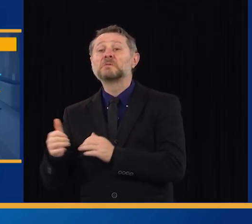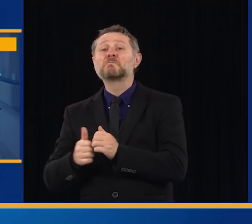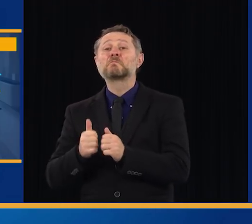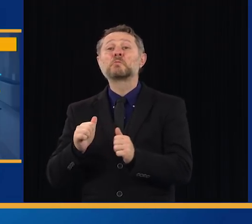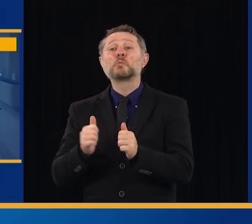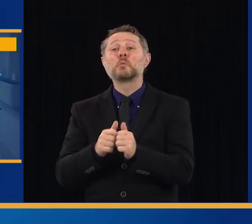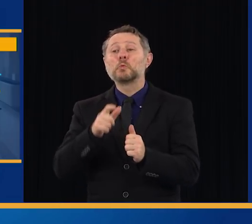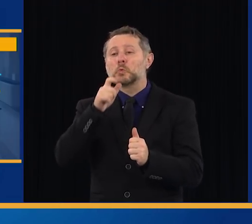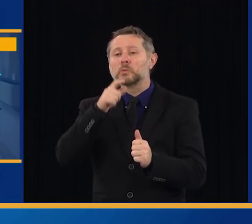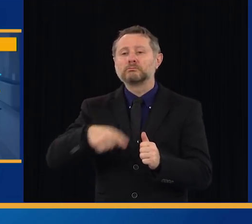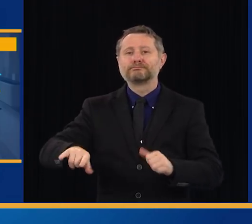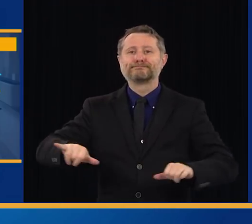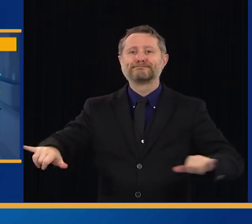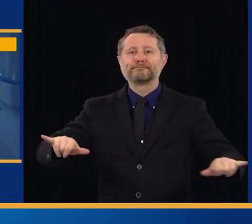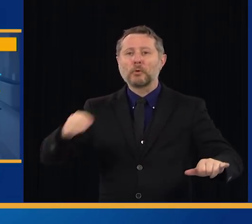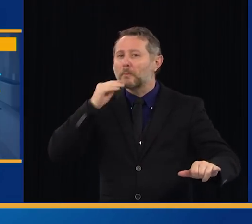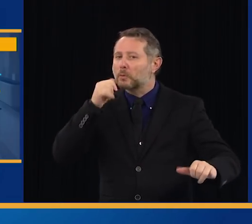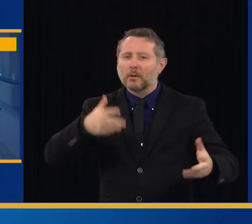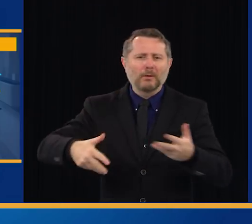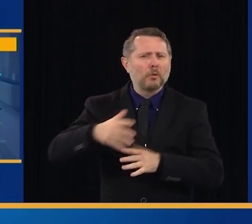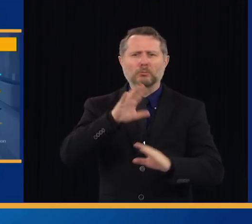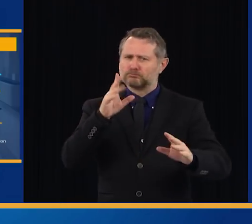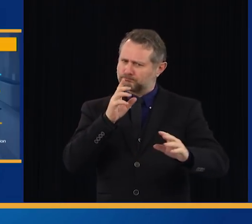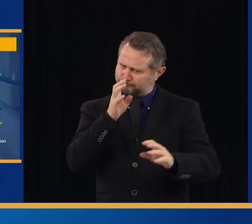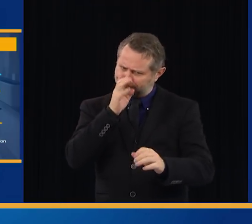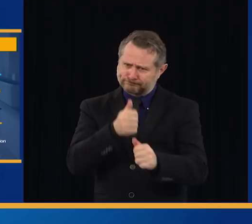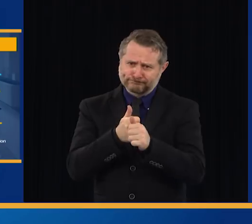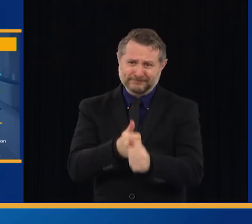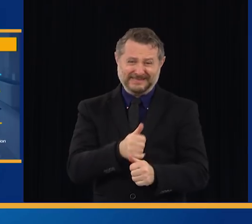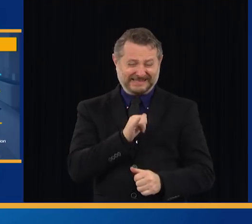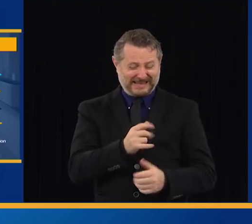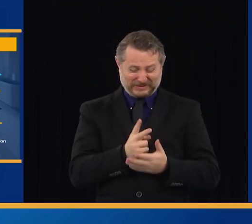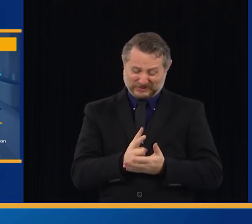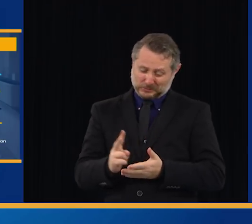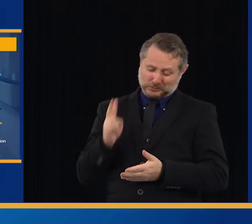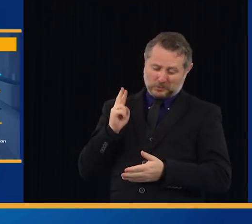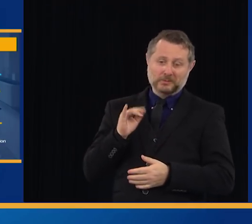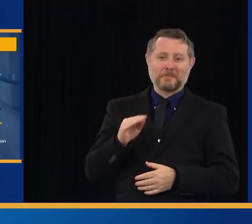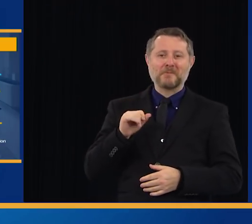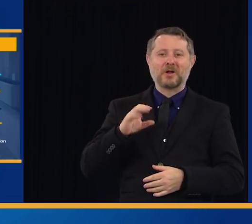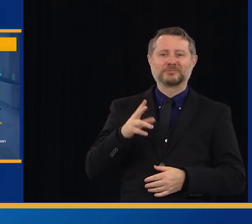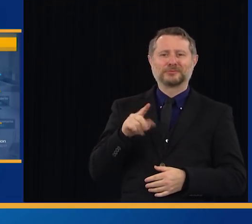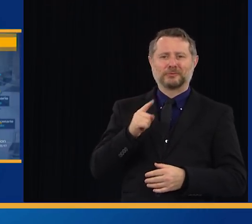March 31, just over 2 weeks ago. So,